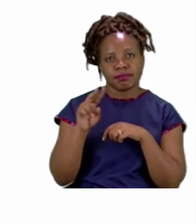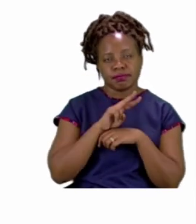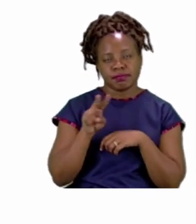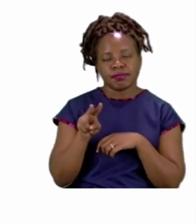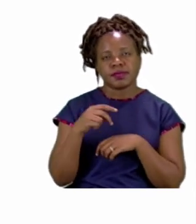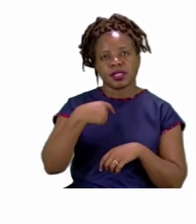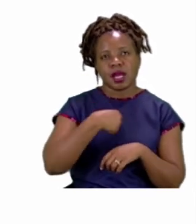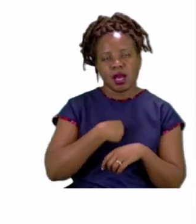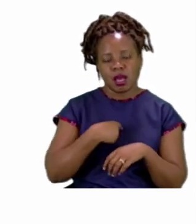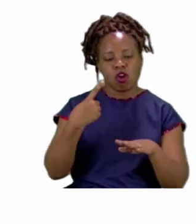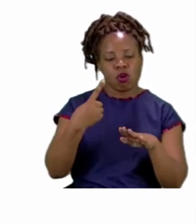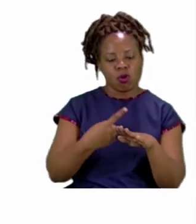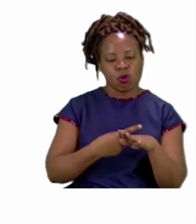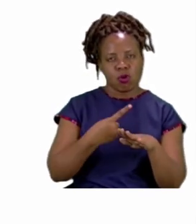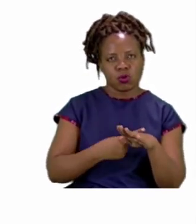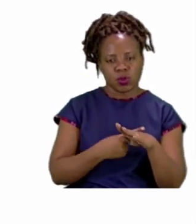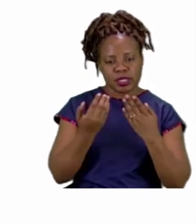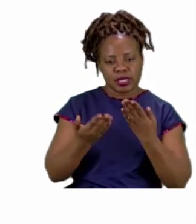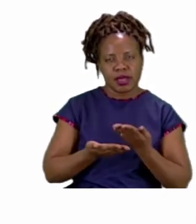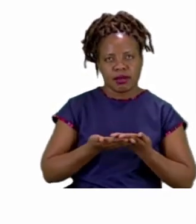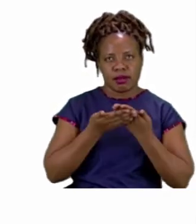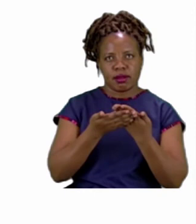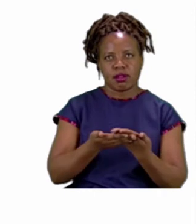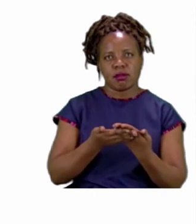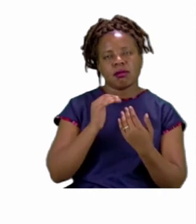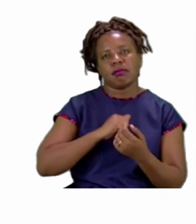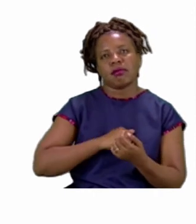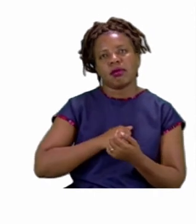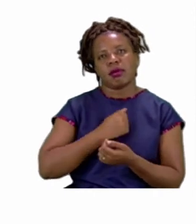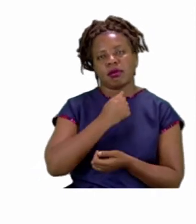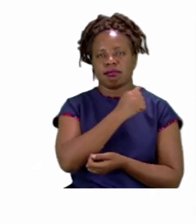I always help my mother.